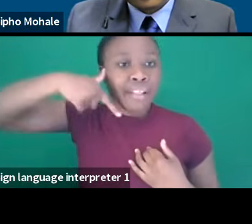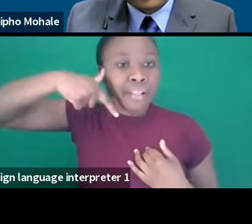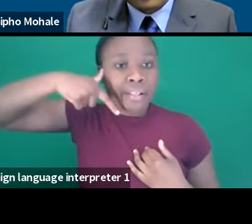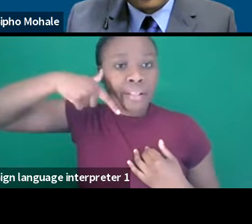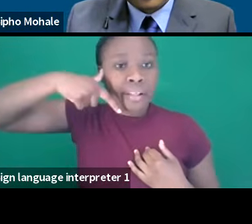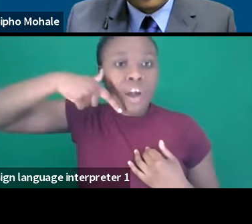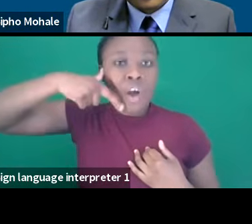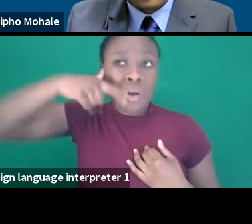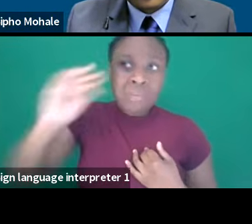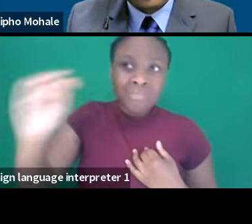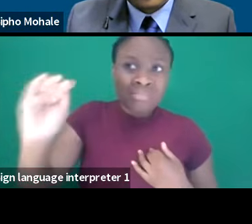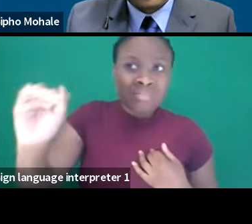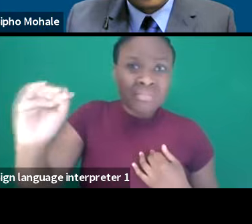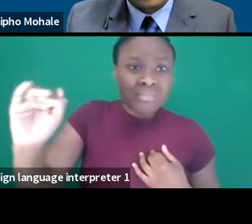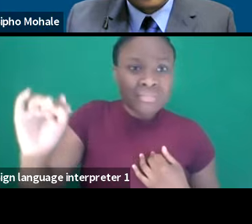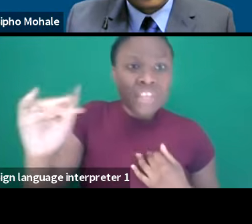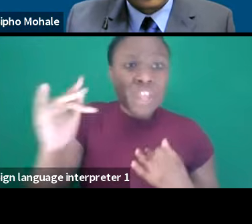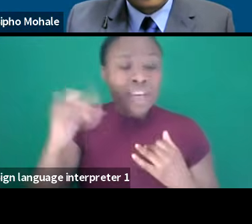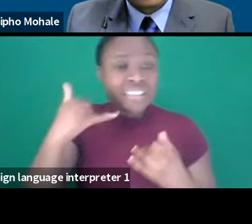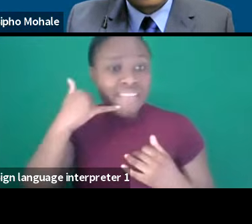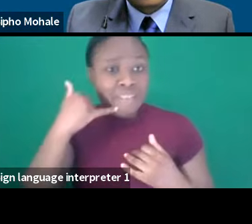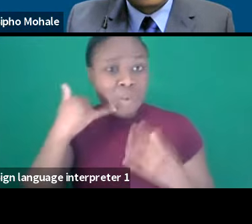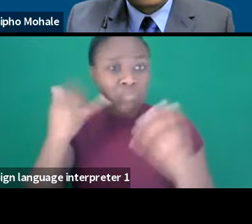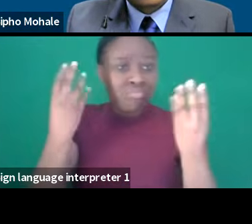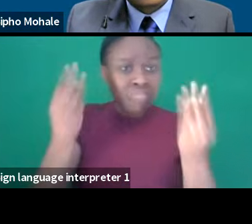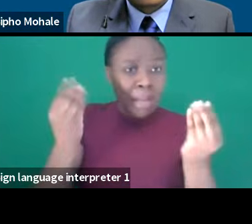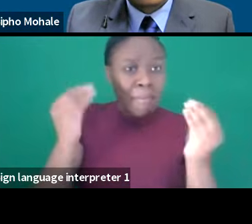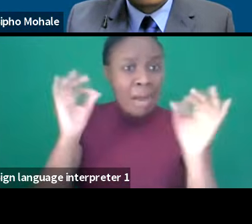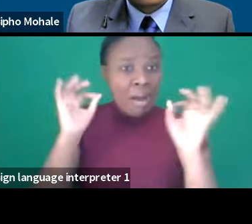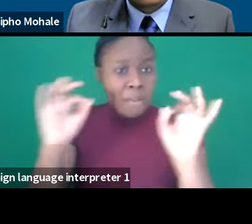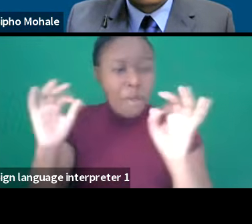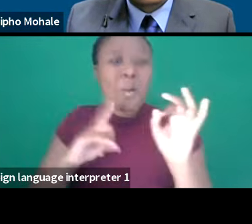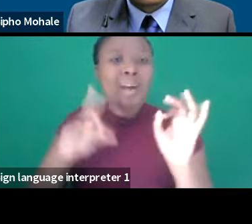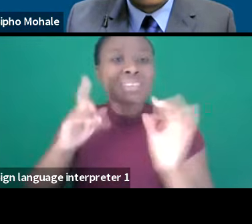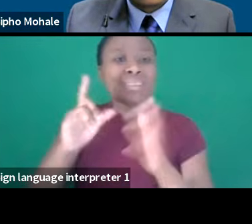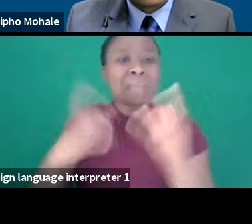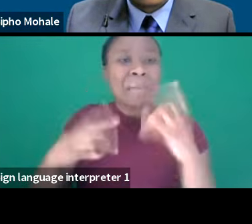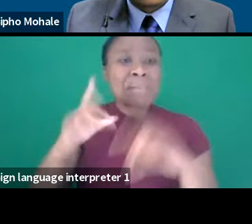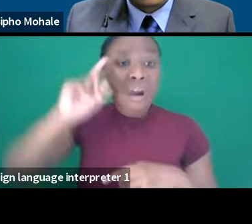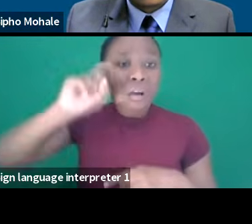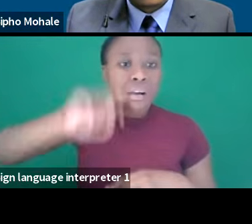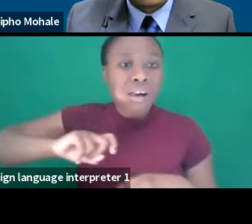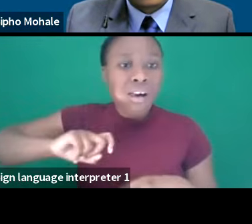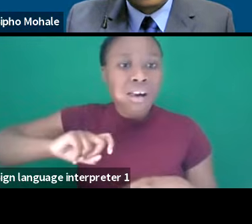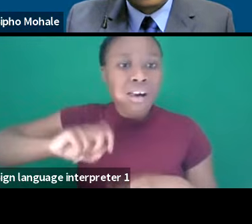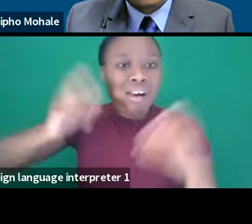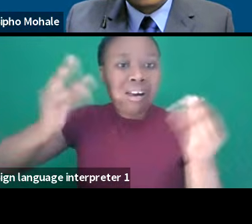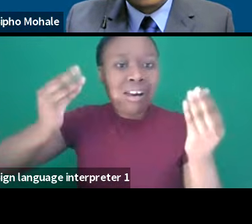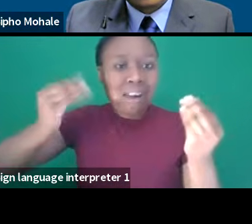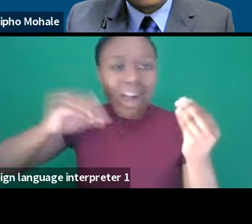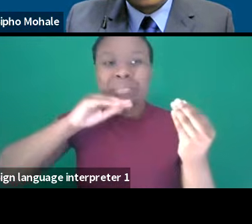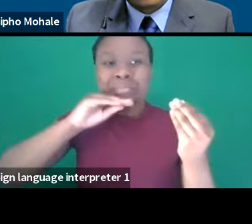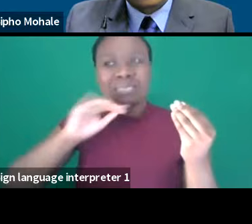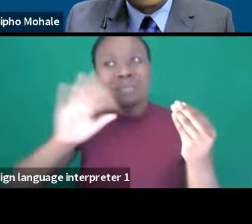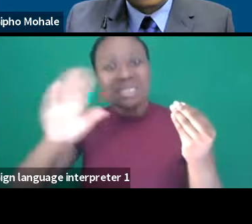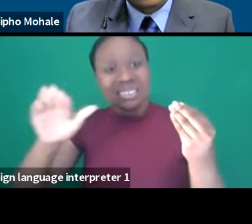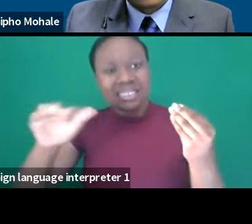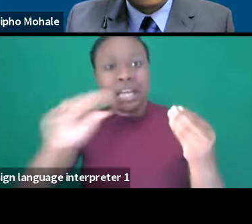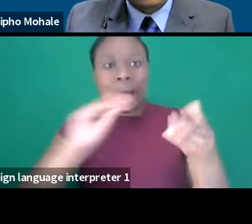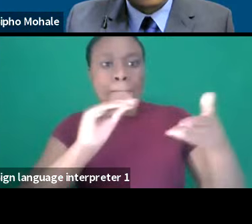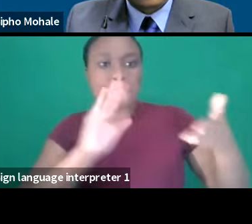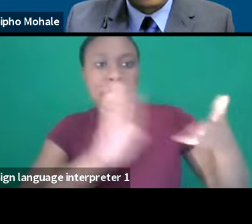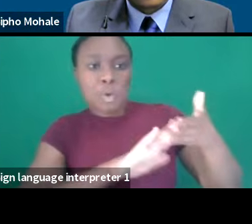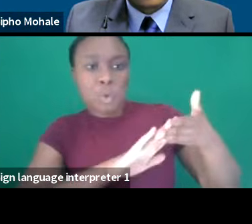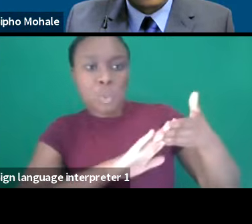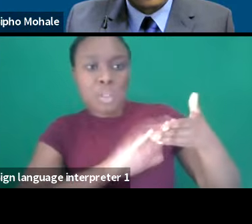up to date or not. If the contact details are not up to date, then she must just book an appointment